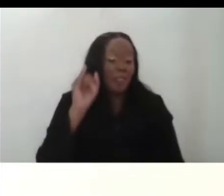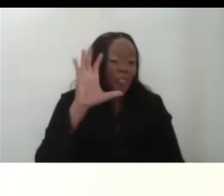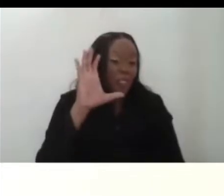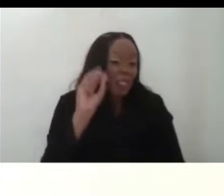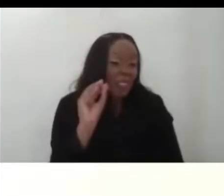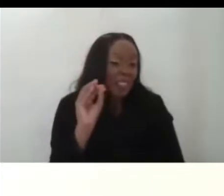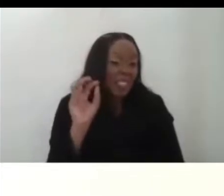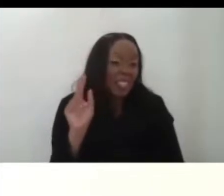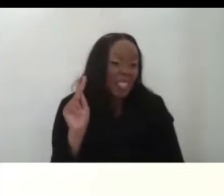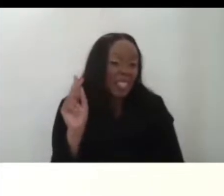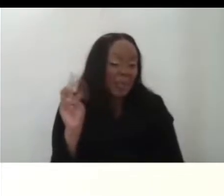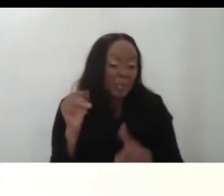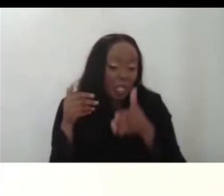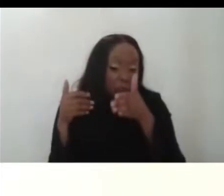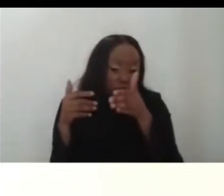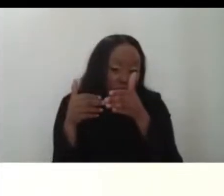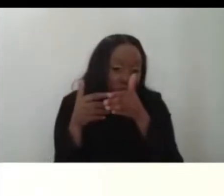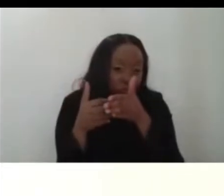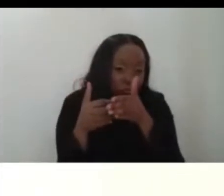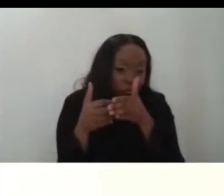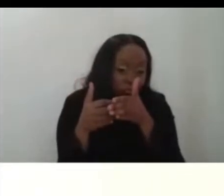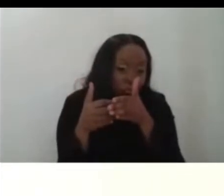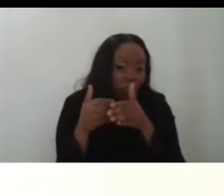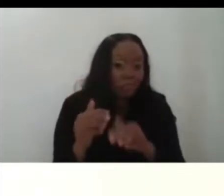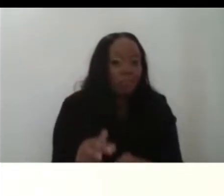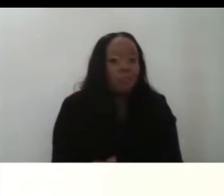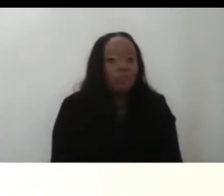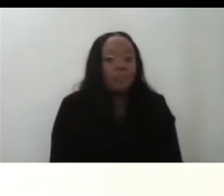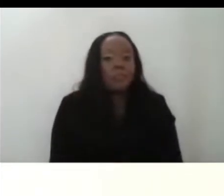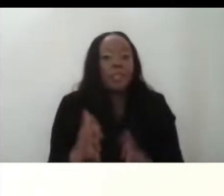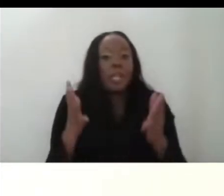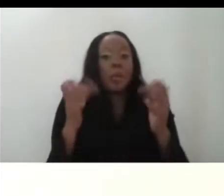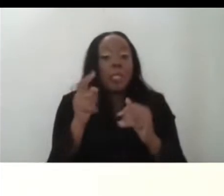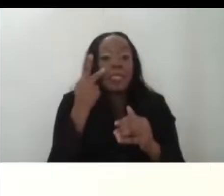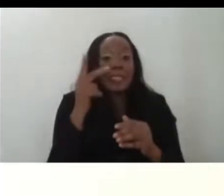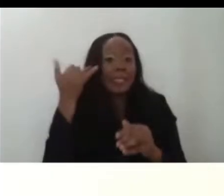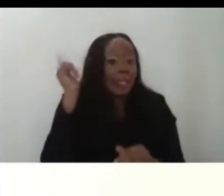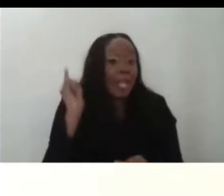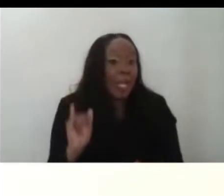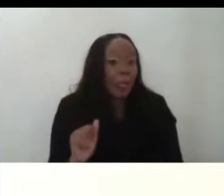kilometers. Folks, I want you to look at the yellow one.